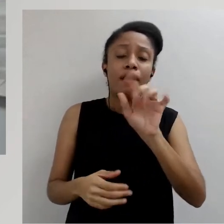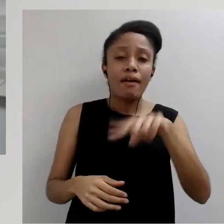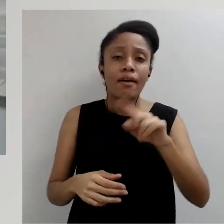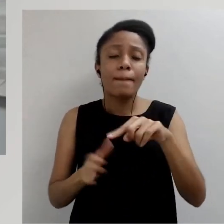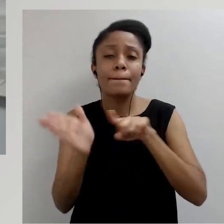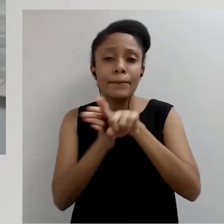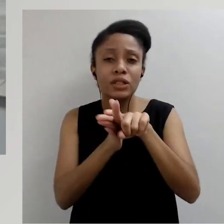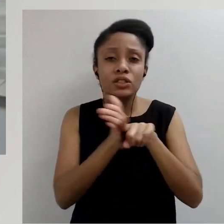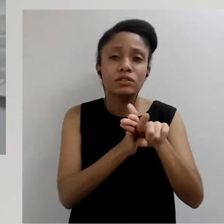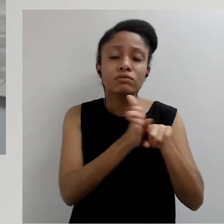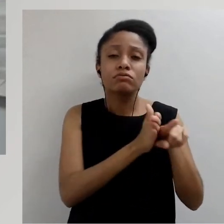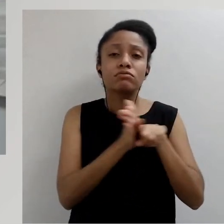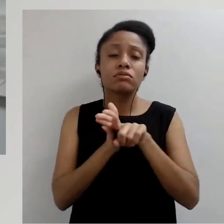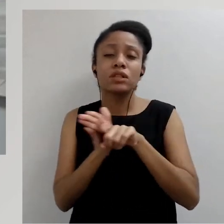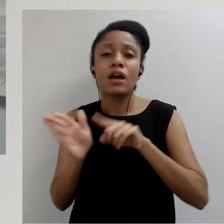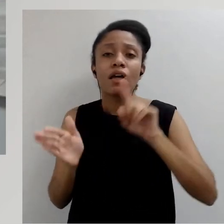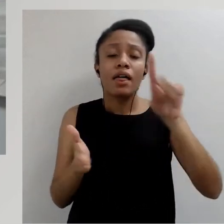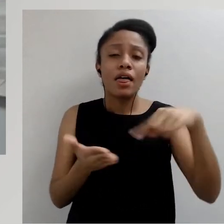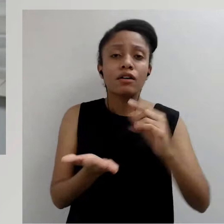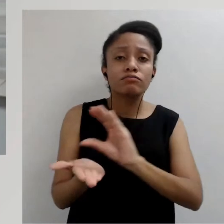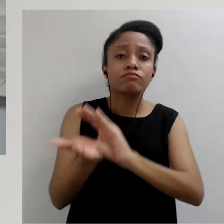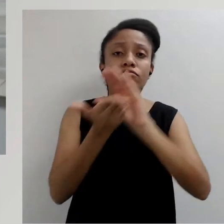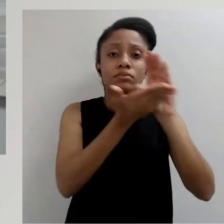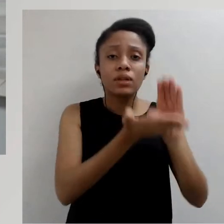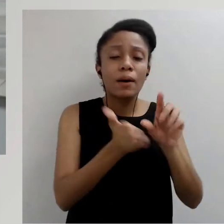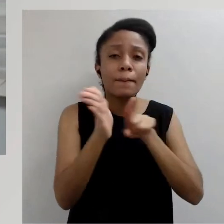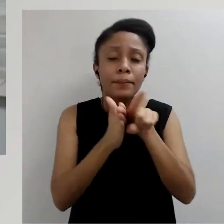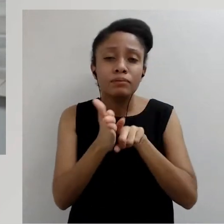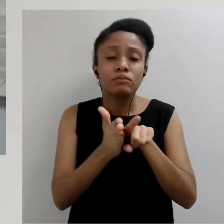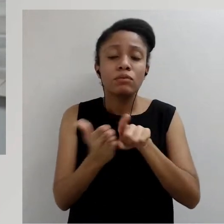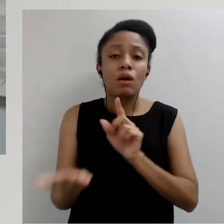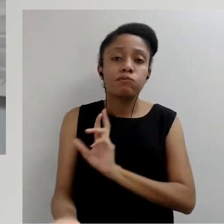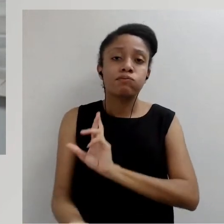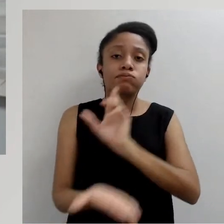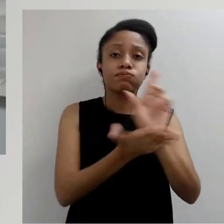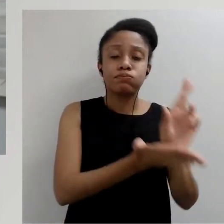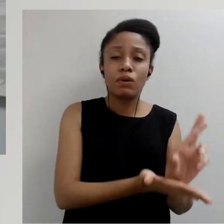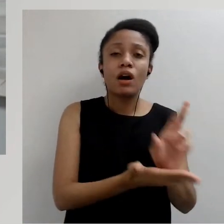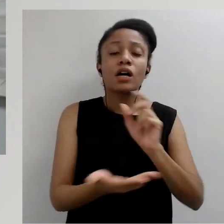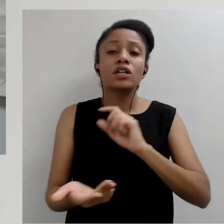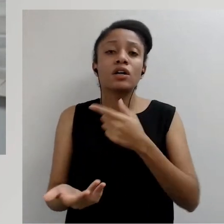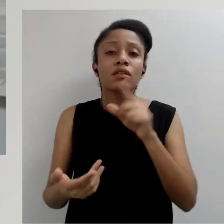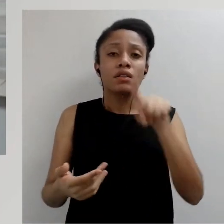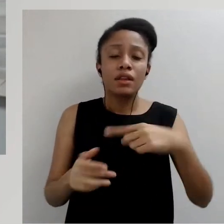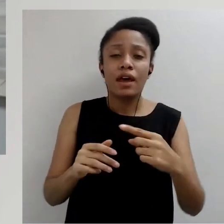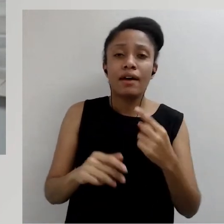the research foundation that had a research for